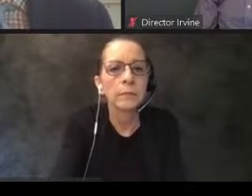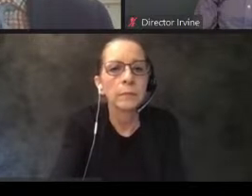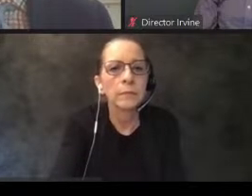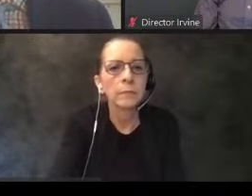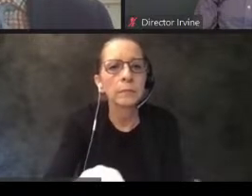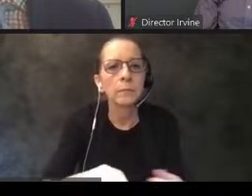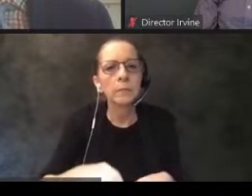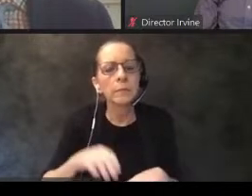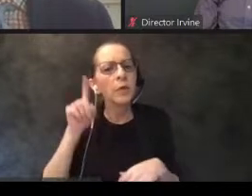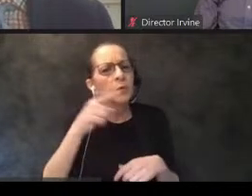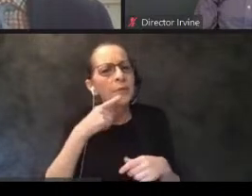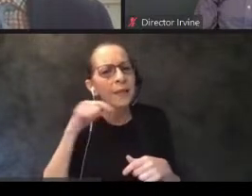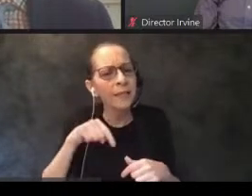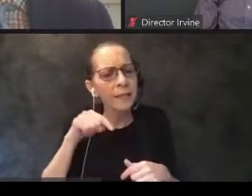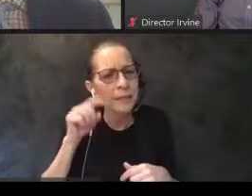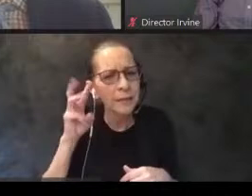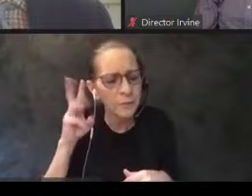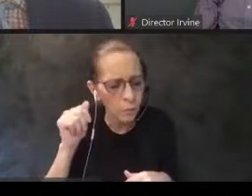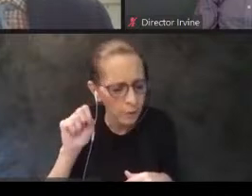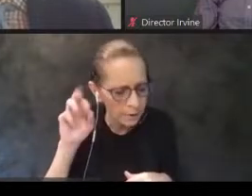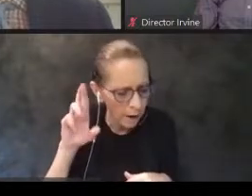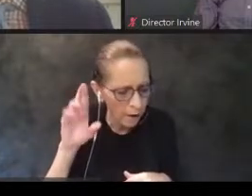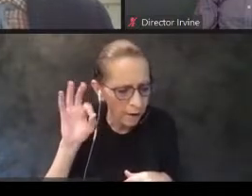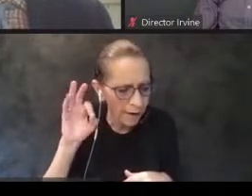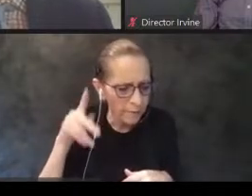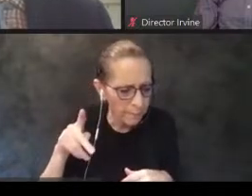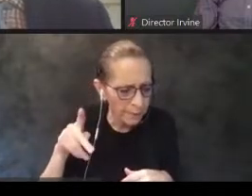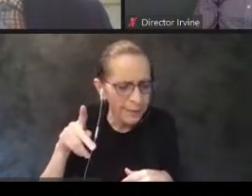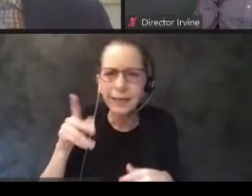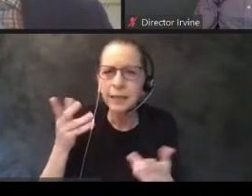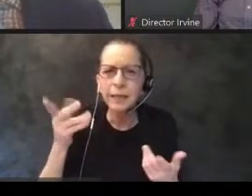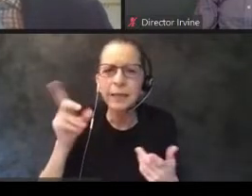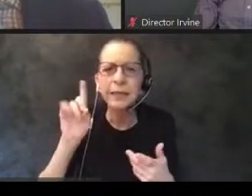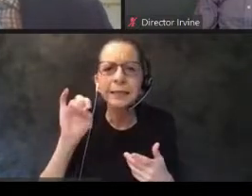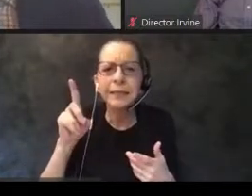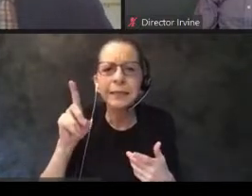This was an RFP, okay? I mean, did we